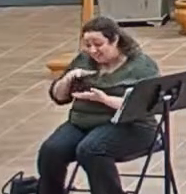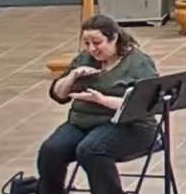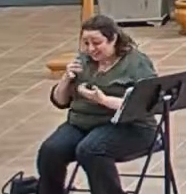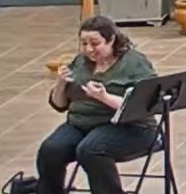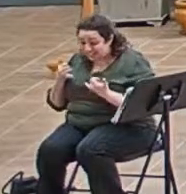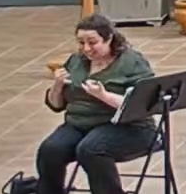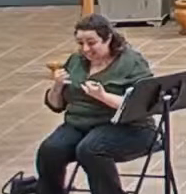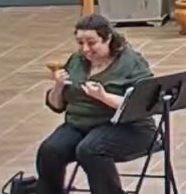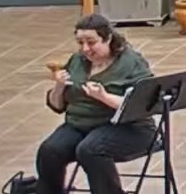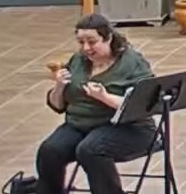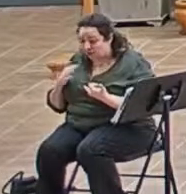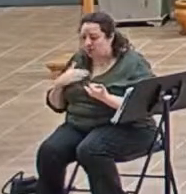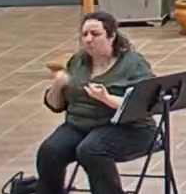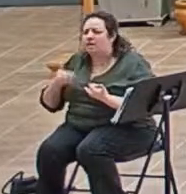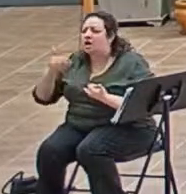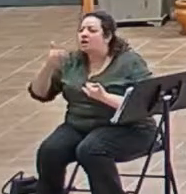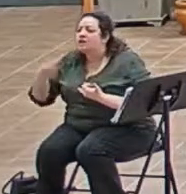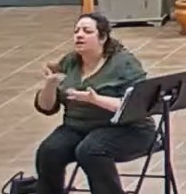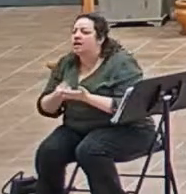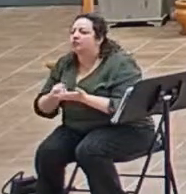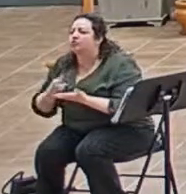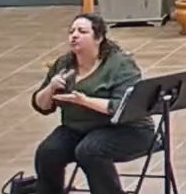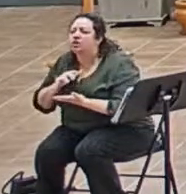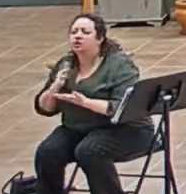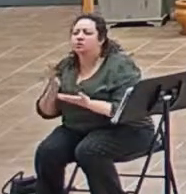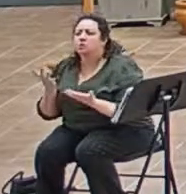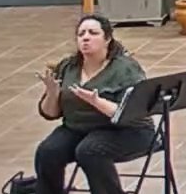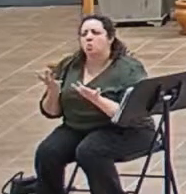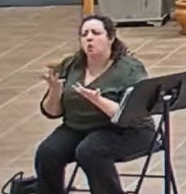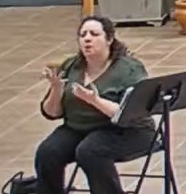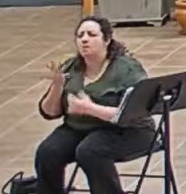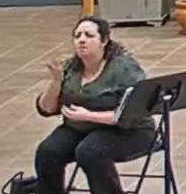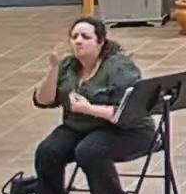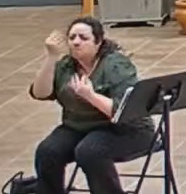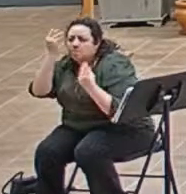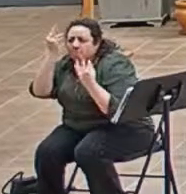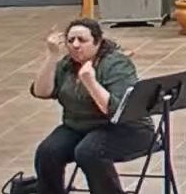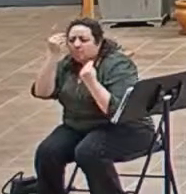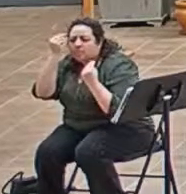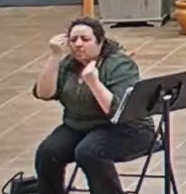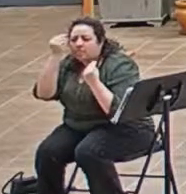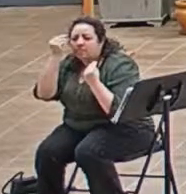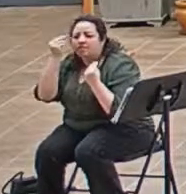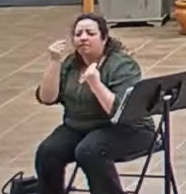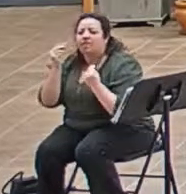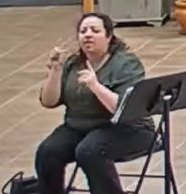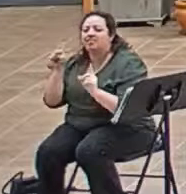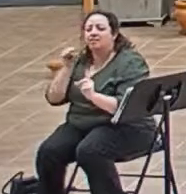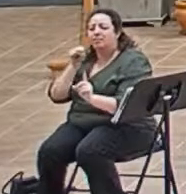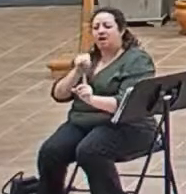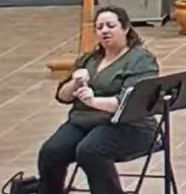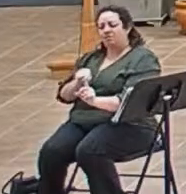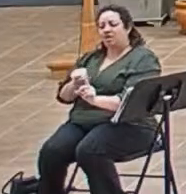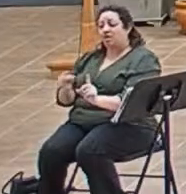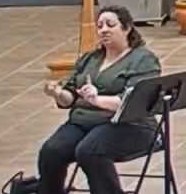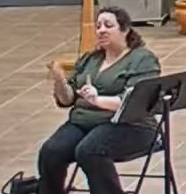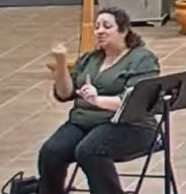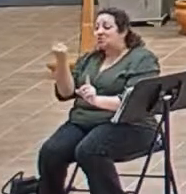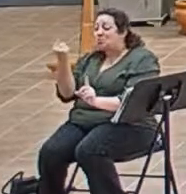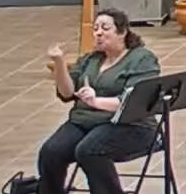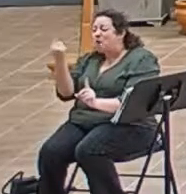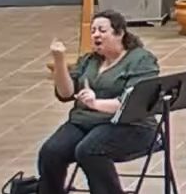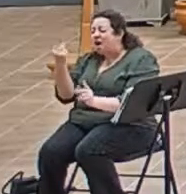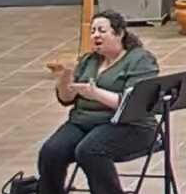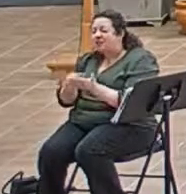treasure? And the bottom line is, there is one treasure, one